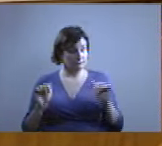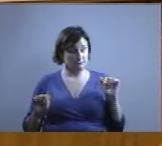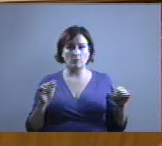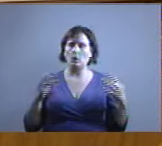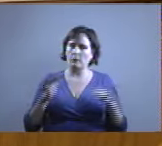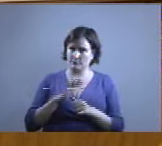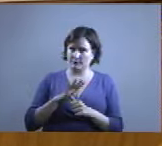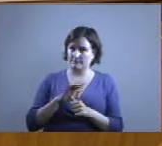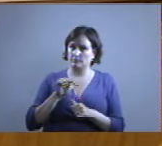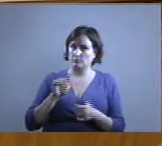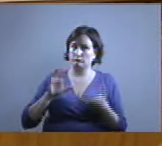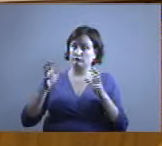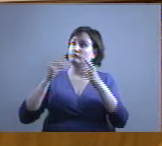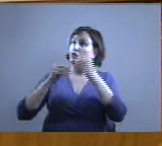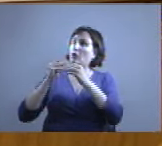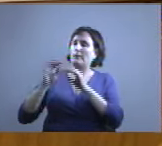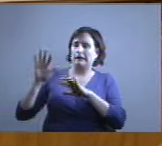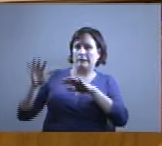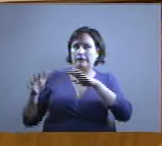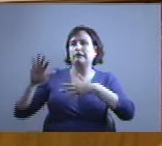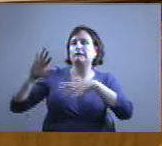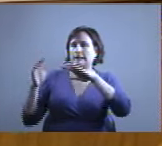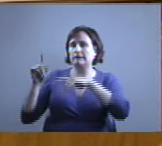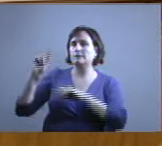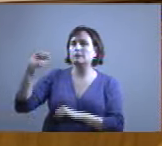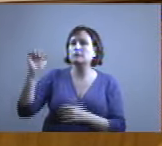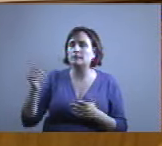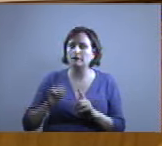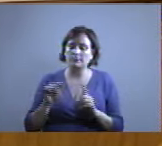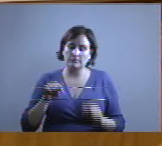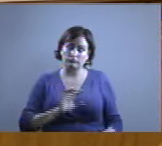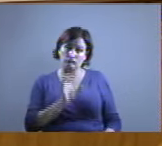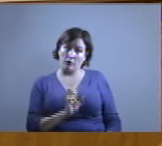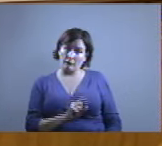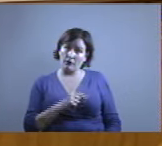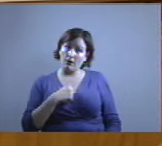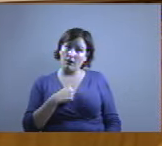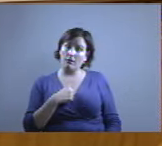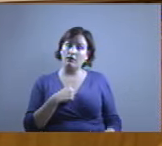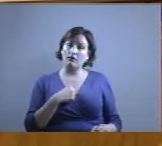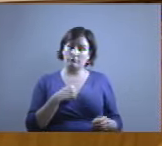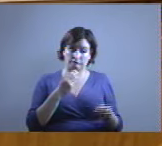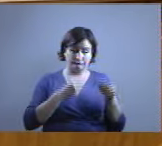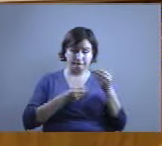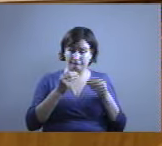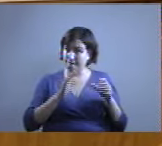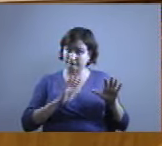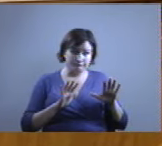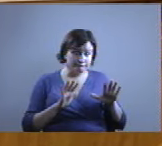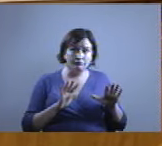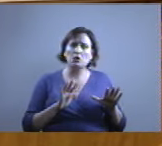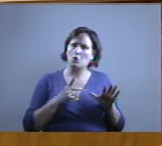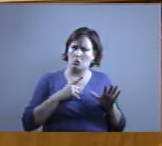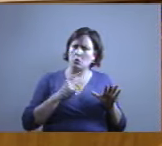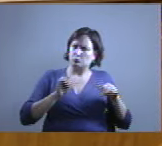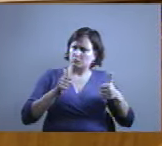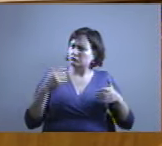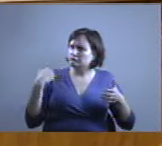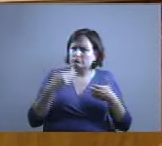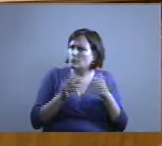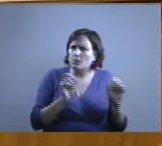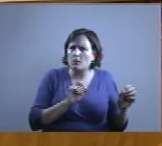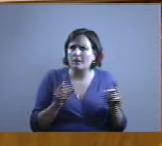economic conditions continue to be fragile, and while the South African economy has weathered this period of turbulence reasonably well, we have